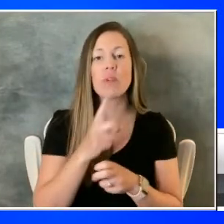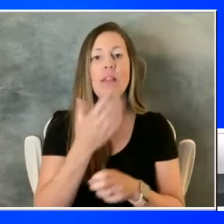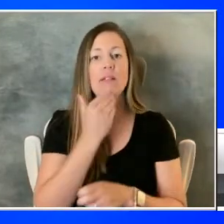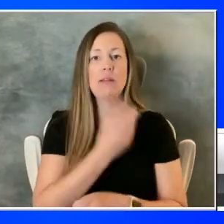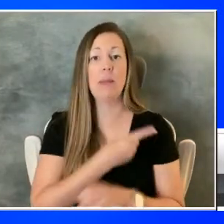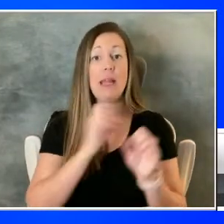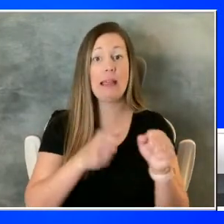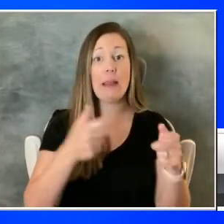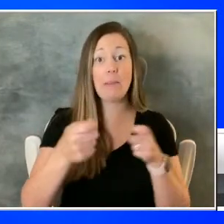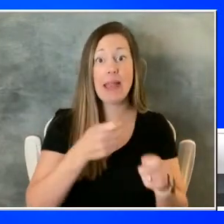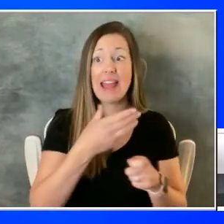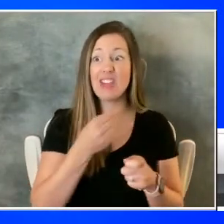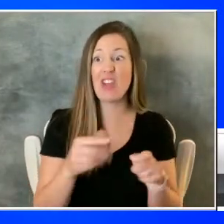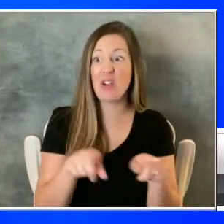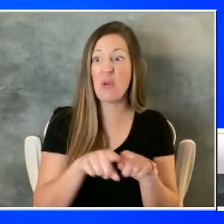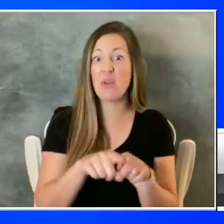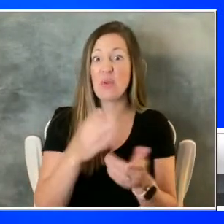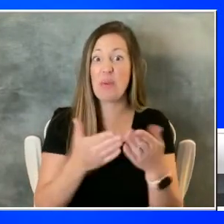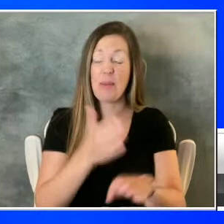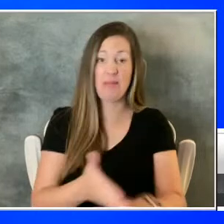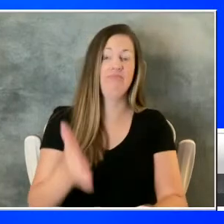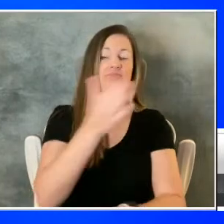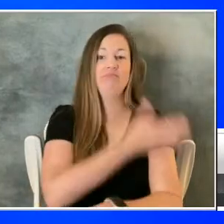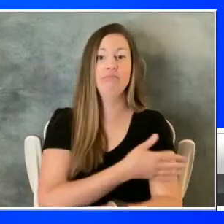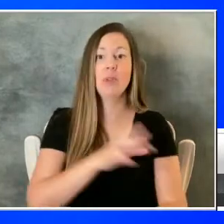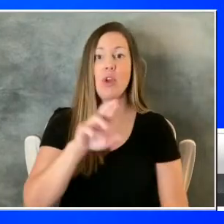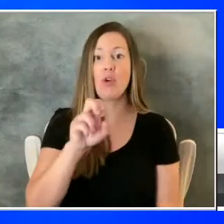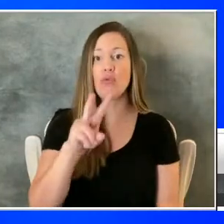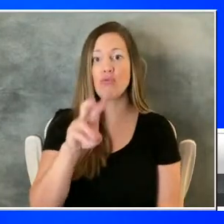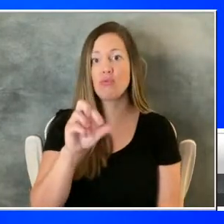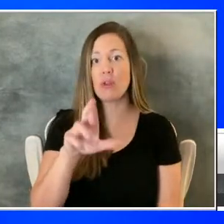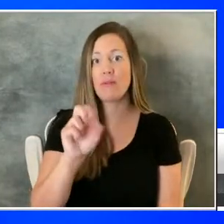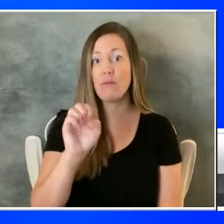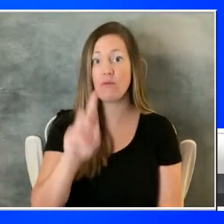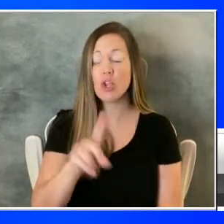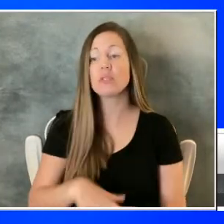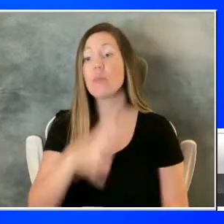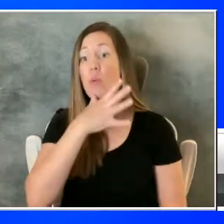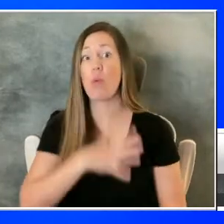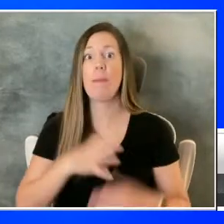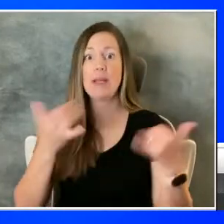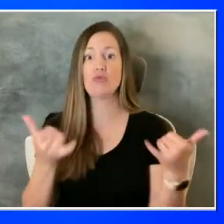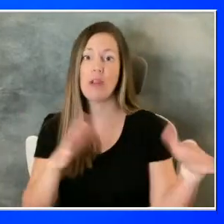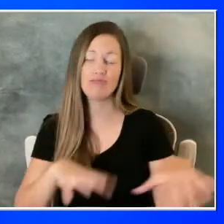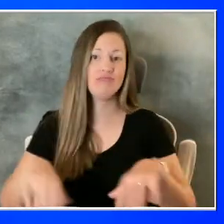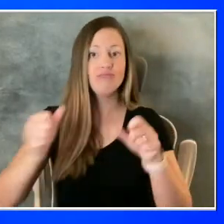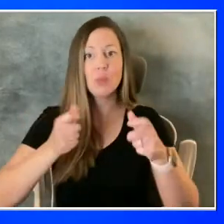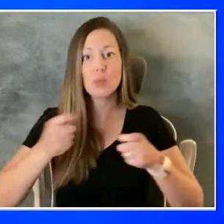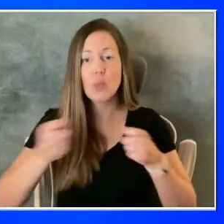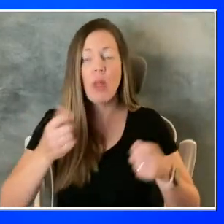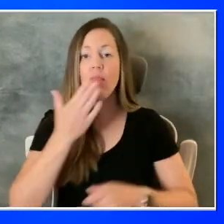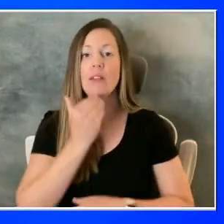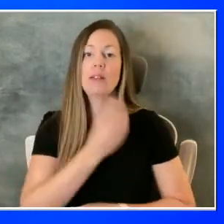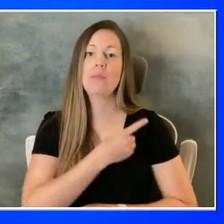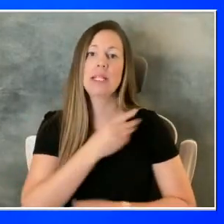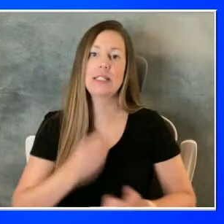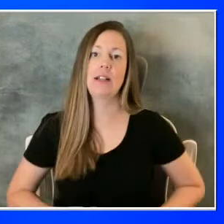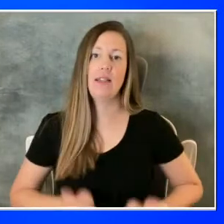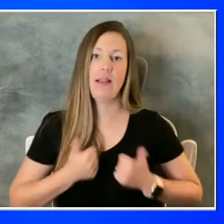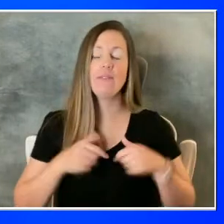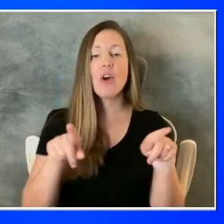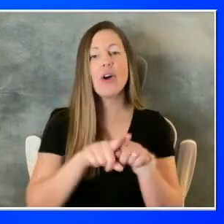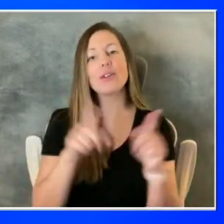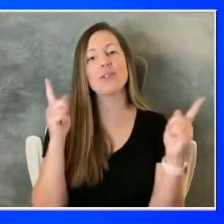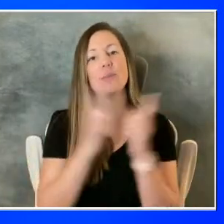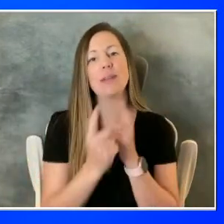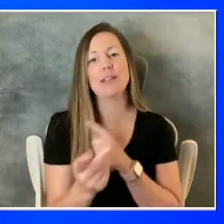we'll introduce you to a woman who took control of her diabetes and her life. We'll also meet the two diabetes specialists who equipped her with the